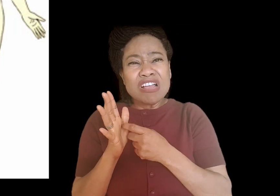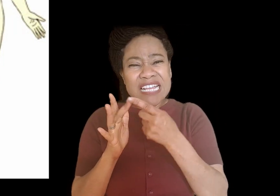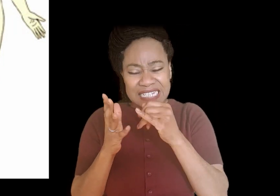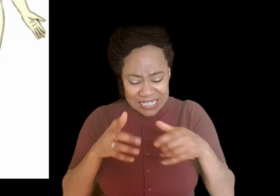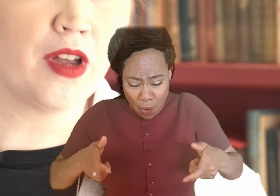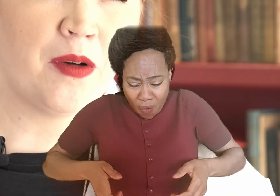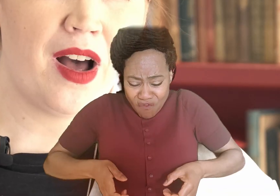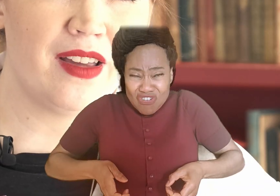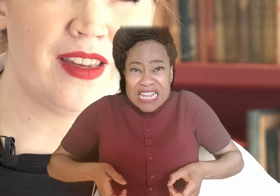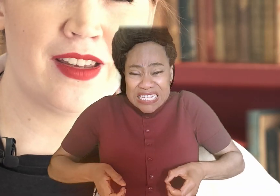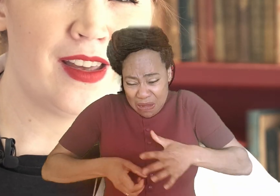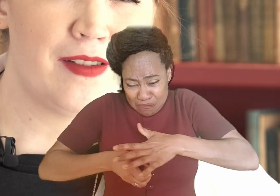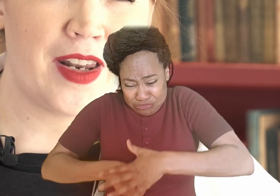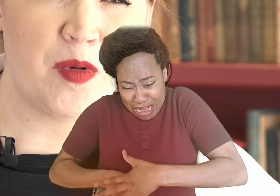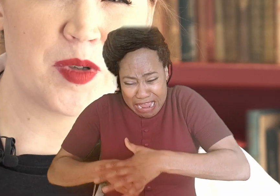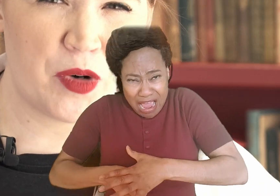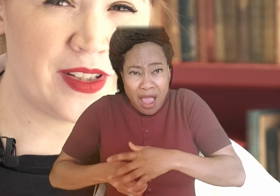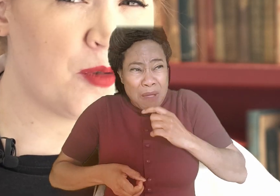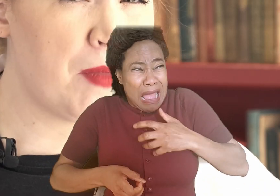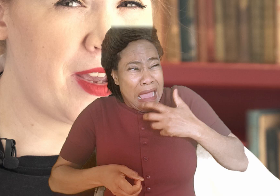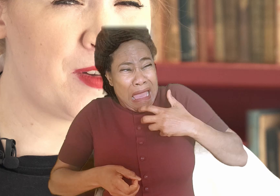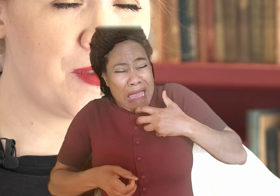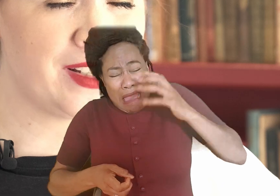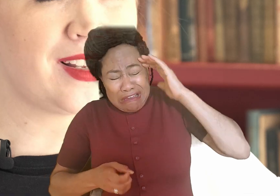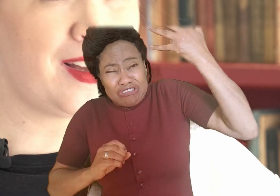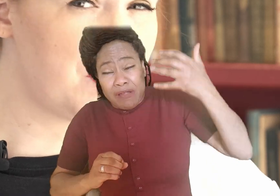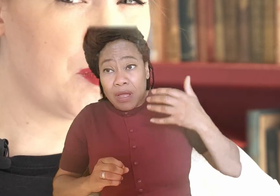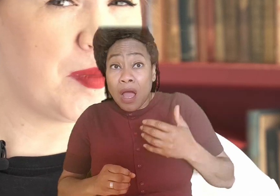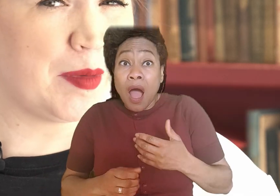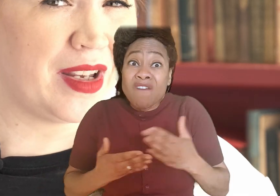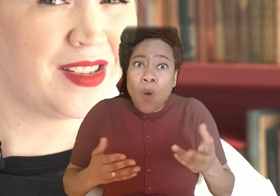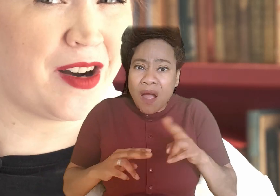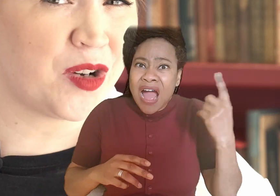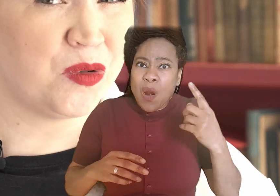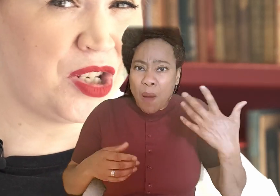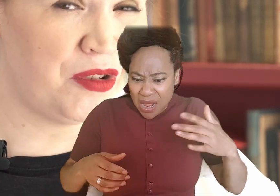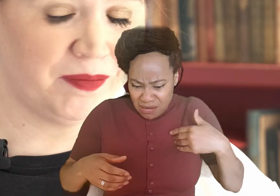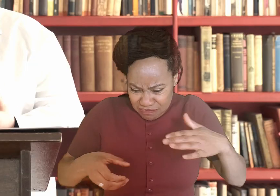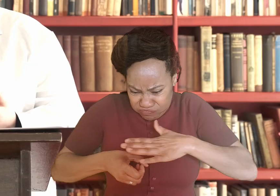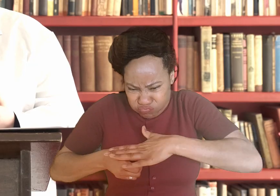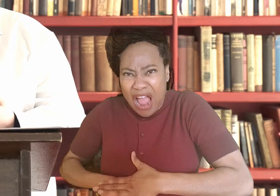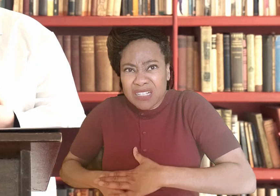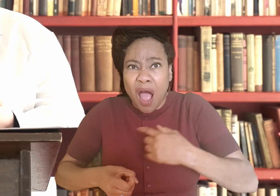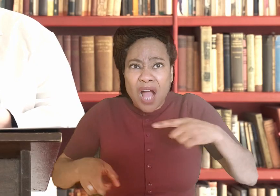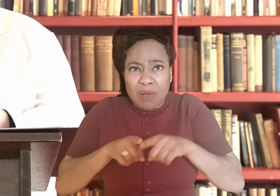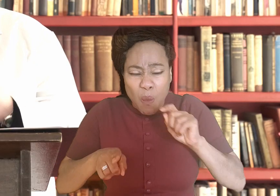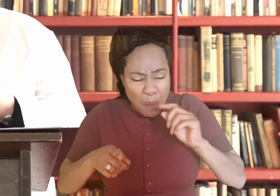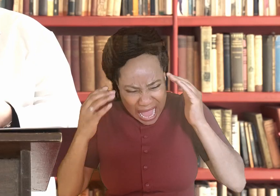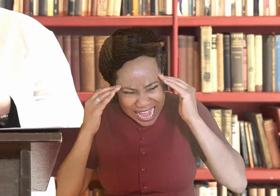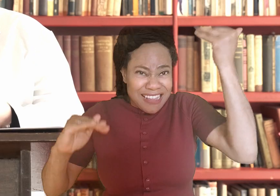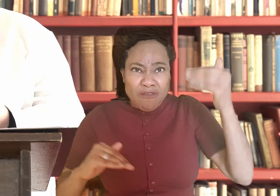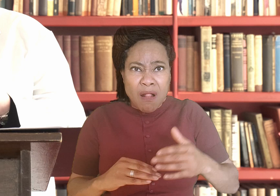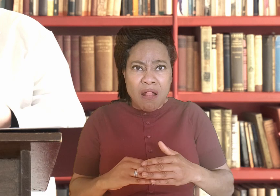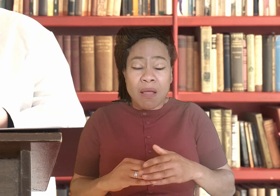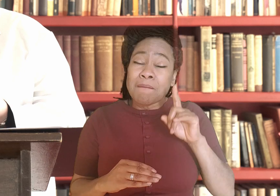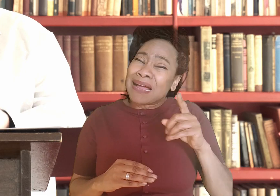bout of hysteria, although I think if anyone was pressing on my ovaries, I'd probably be hysterical too. Interestingly though,